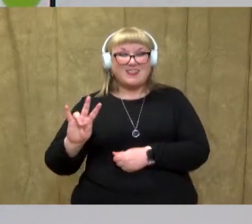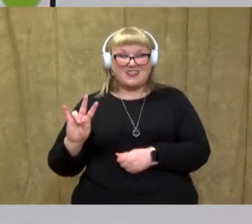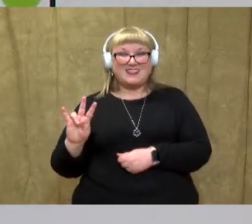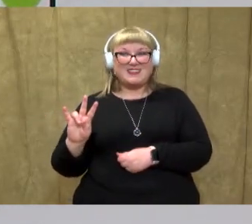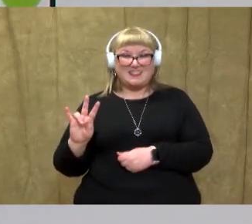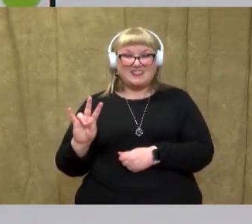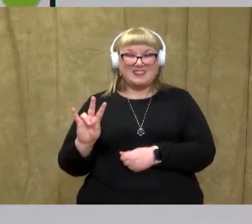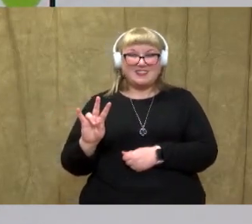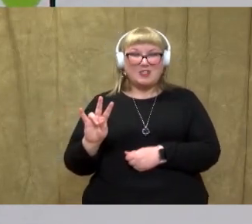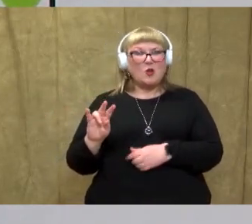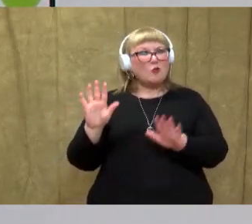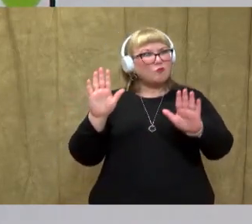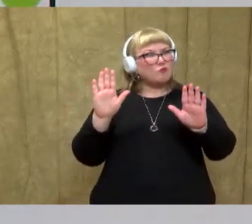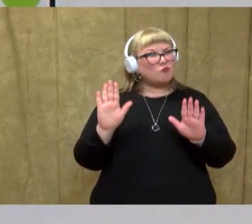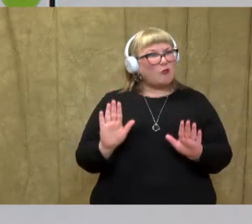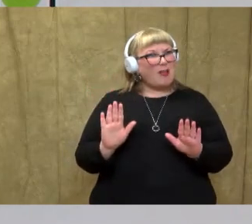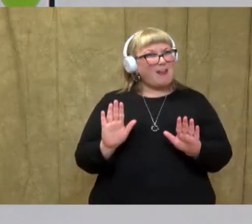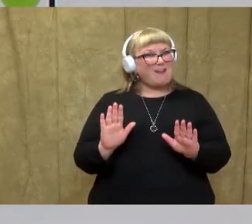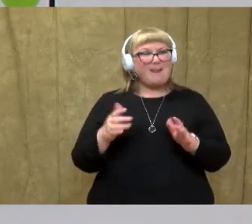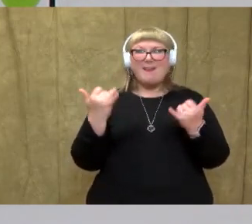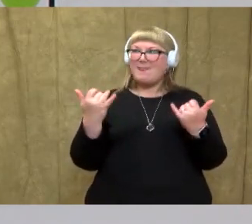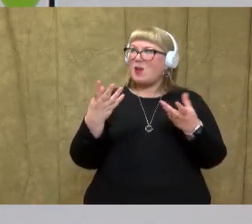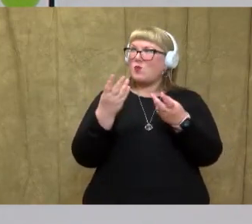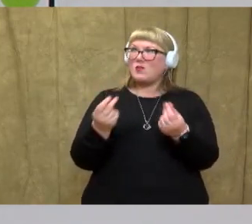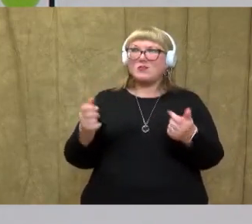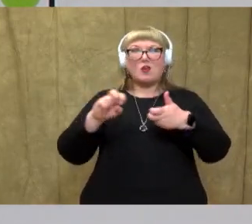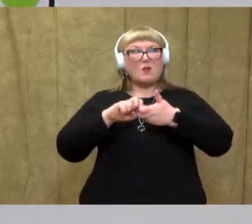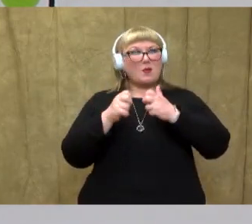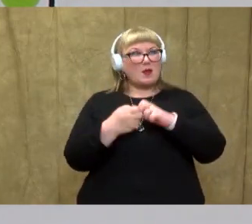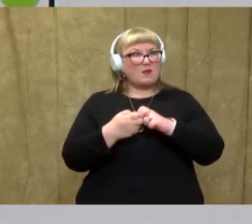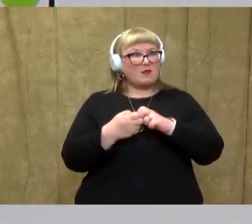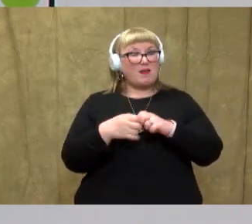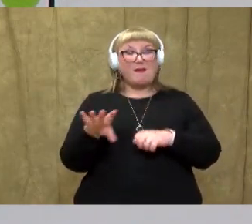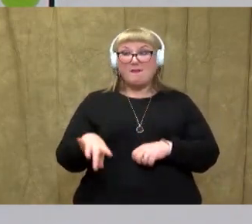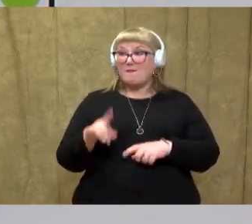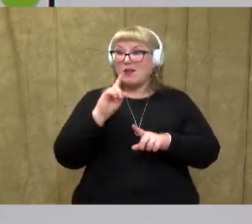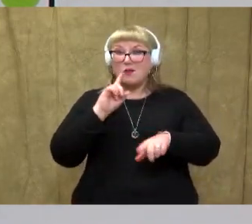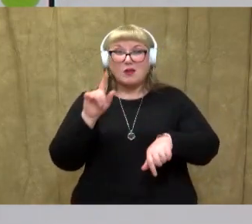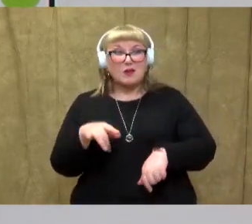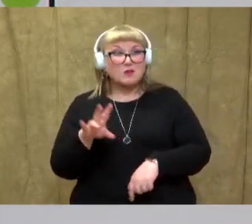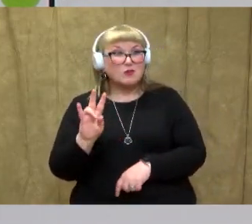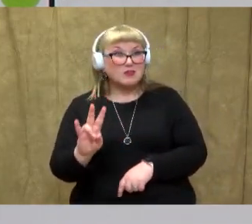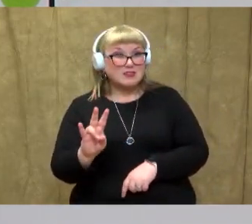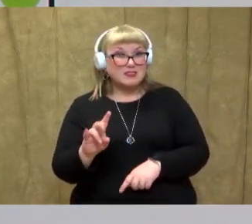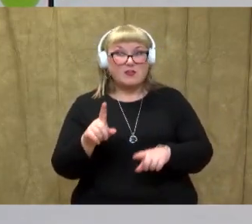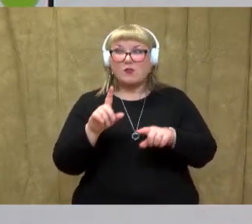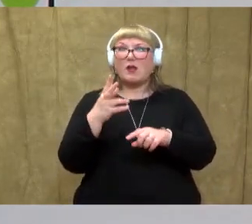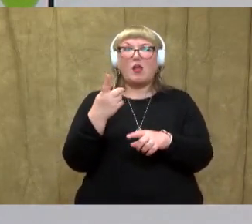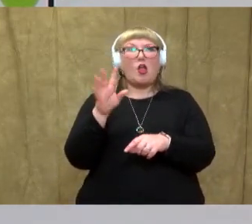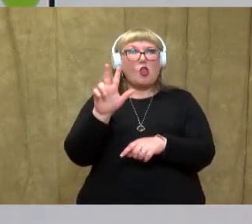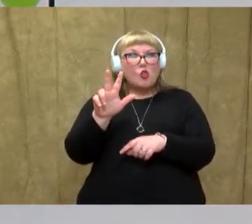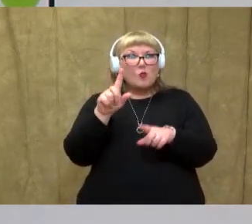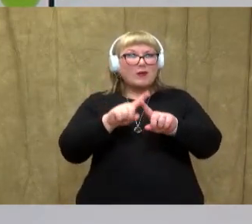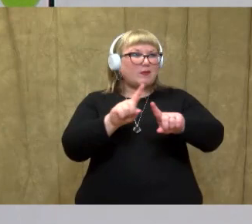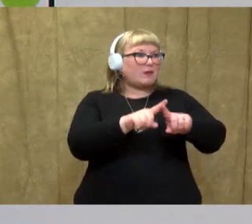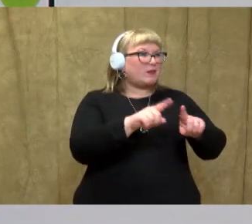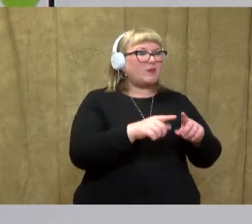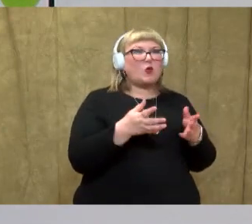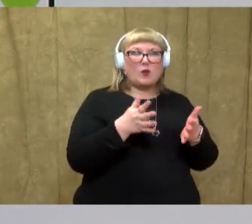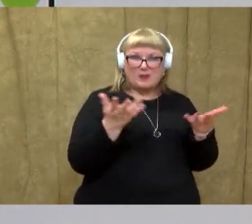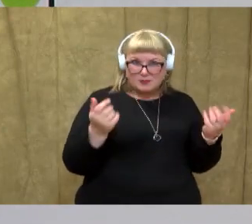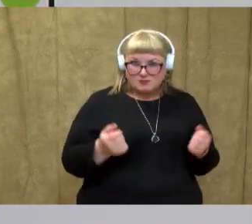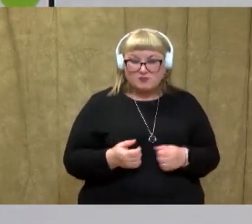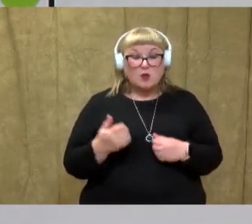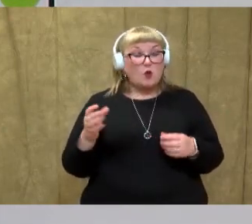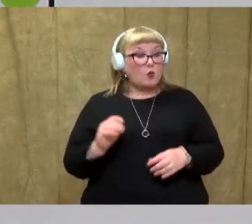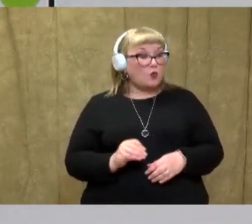7. Very good. So now we've solved this problem and found that our answer is 7 in 3 different ways. We've put pepperonis on